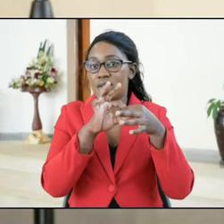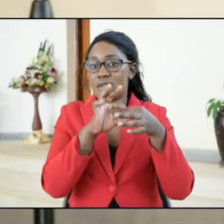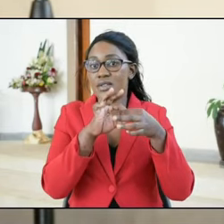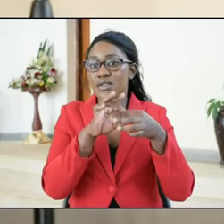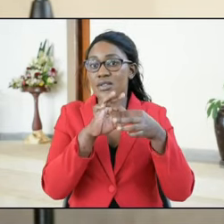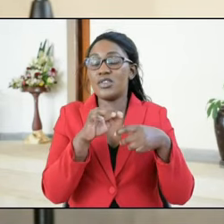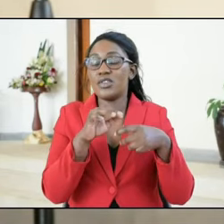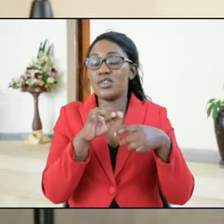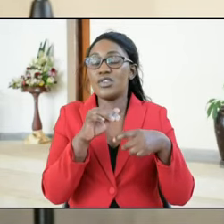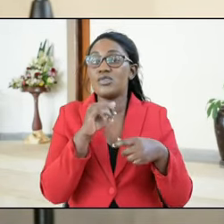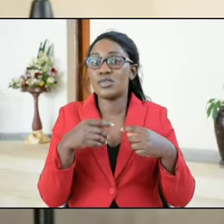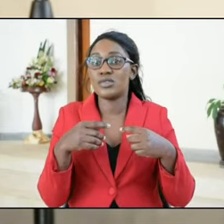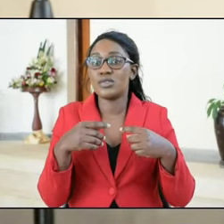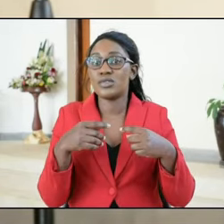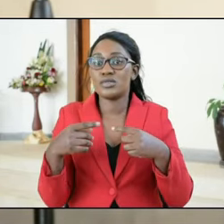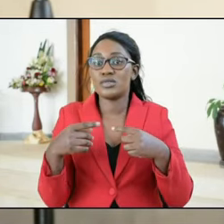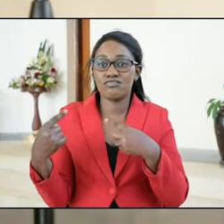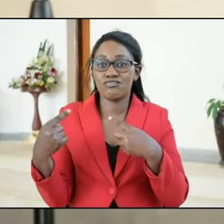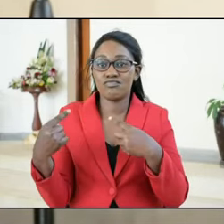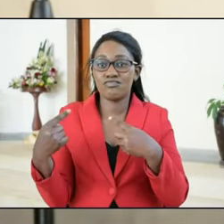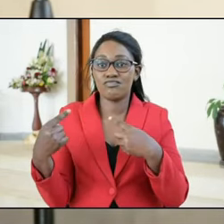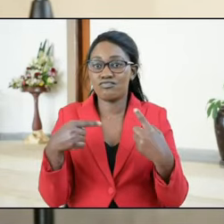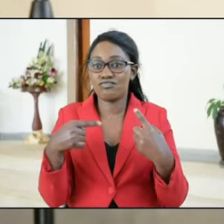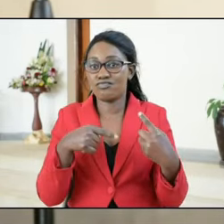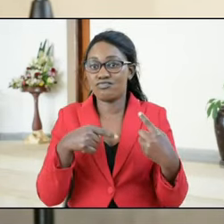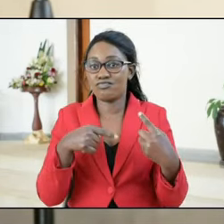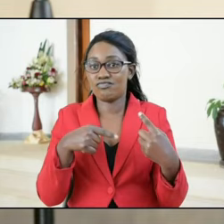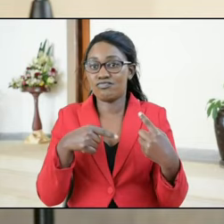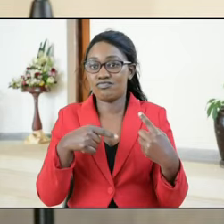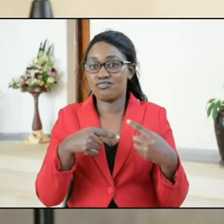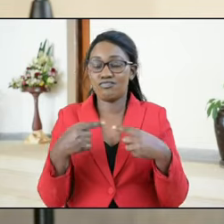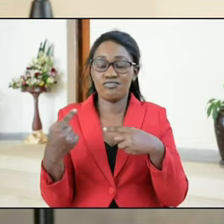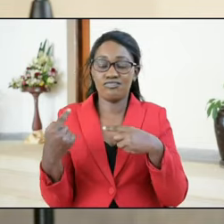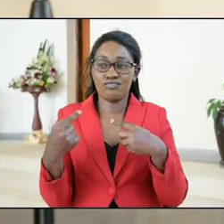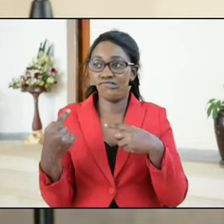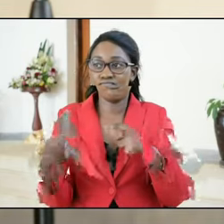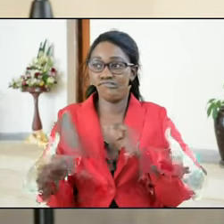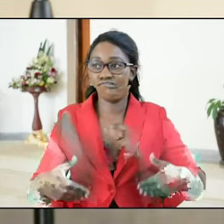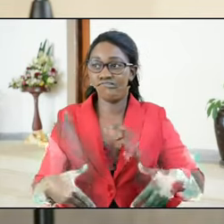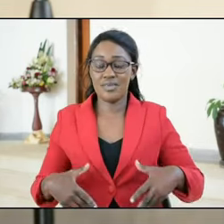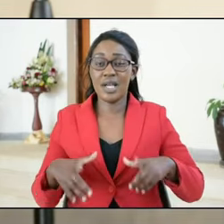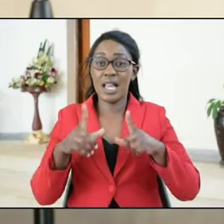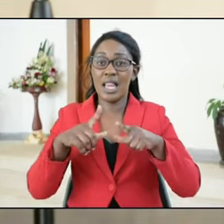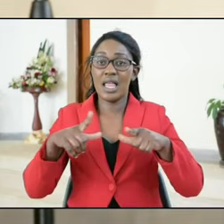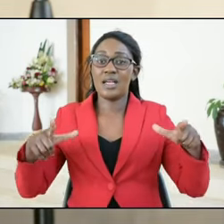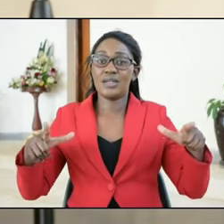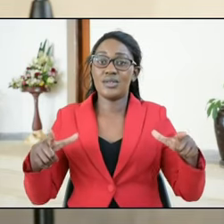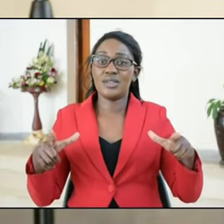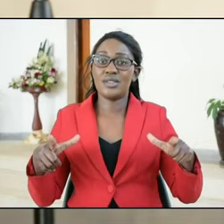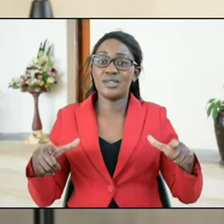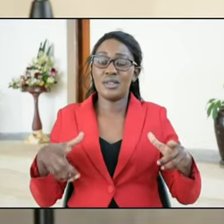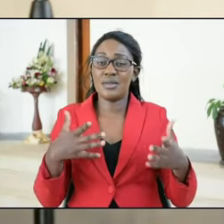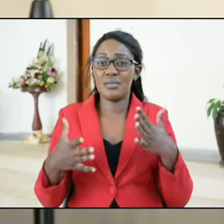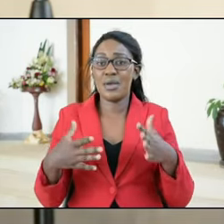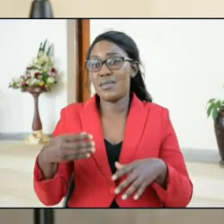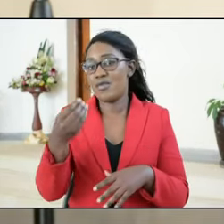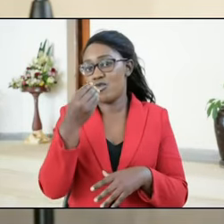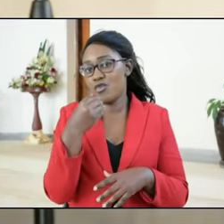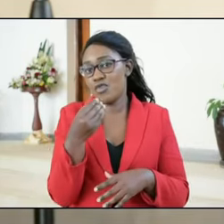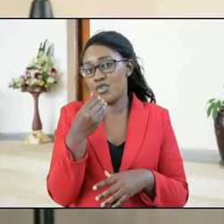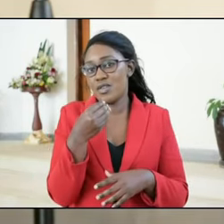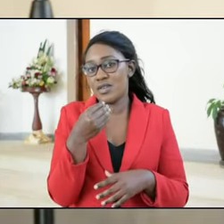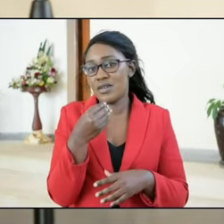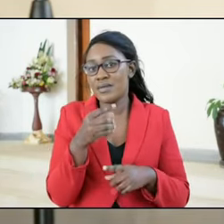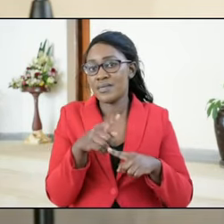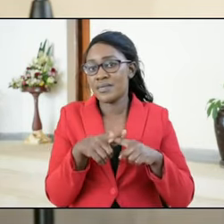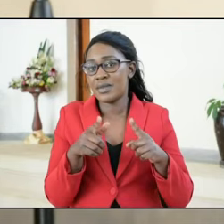know, culture, dressing or what, culture, language, culture is food, but